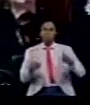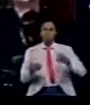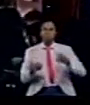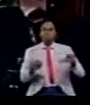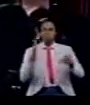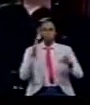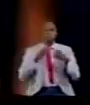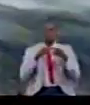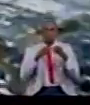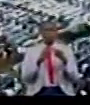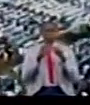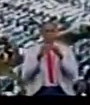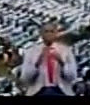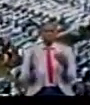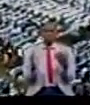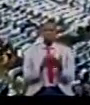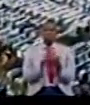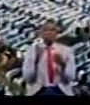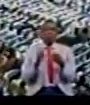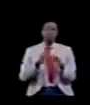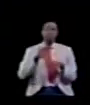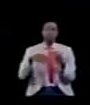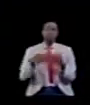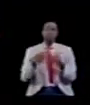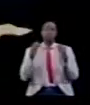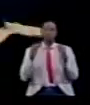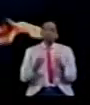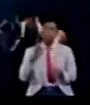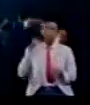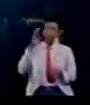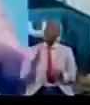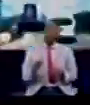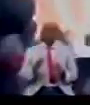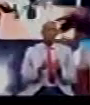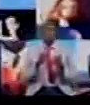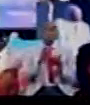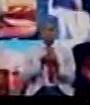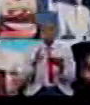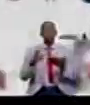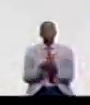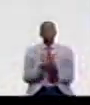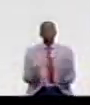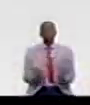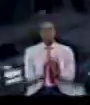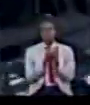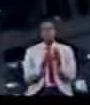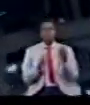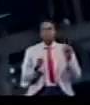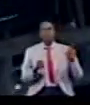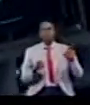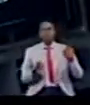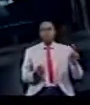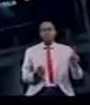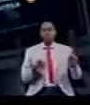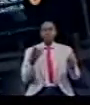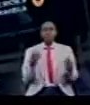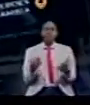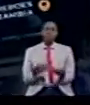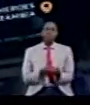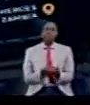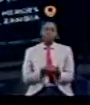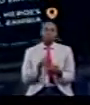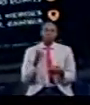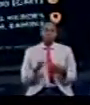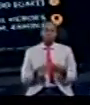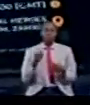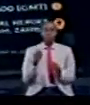soul, upon our lives, upon everyone in the day and the night. In the mighty name of Jesus Christ, do it once again, oh